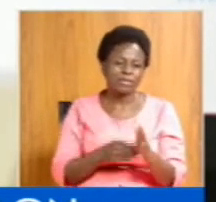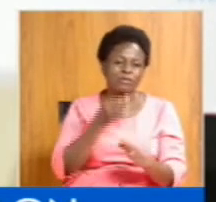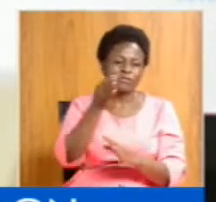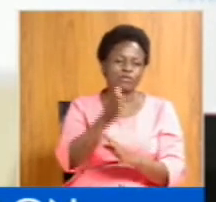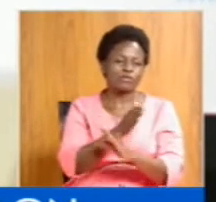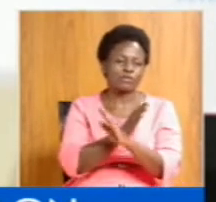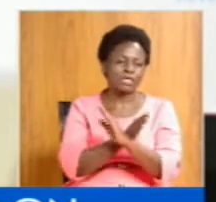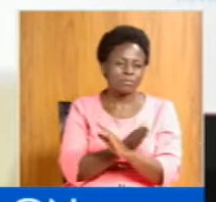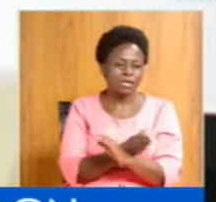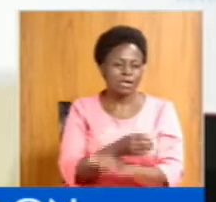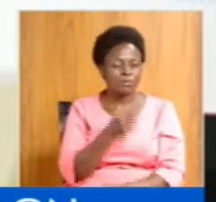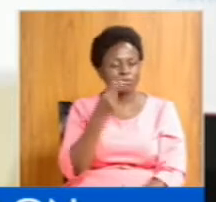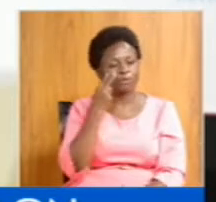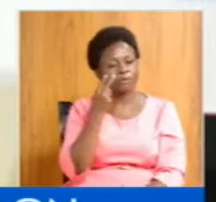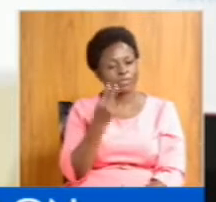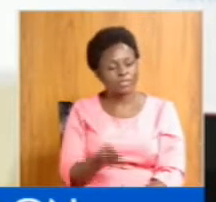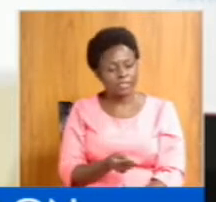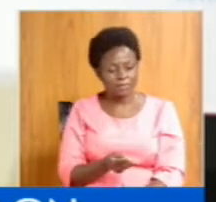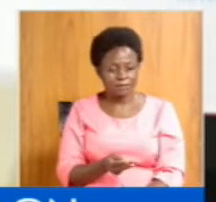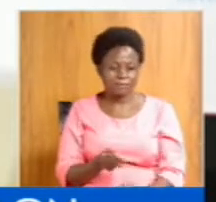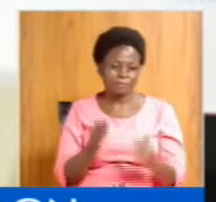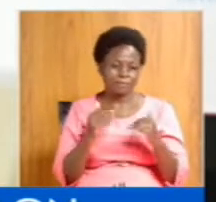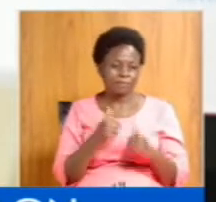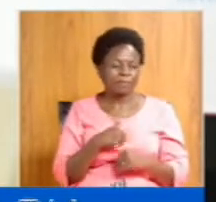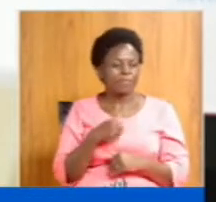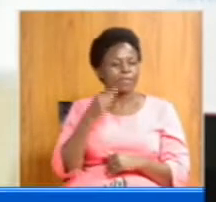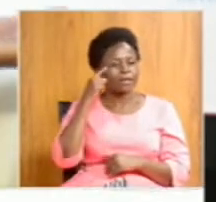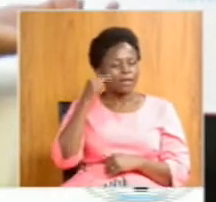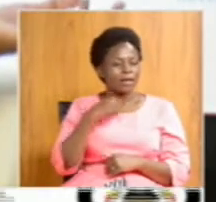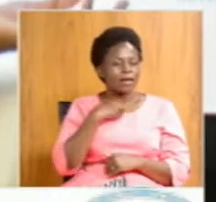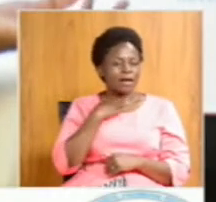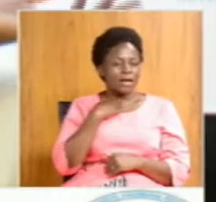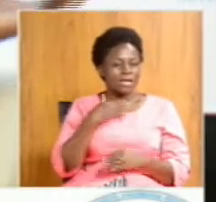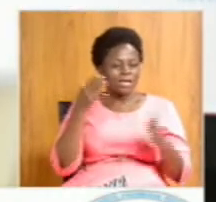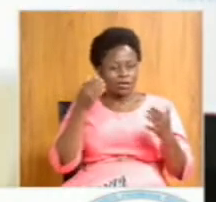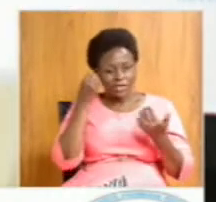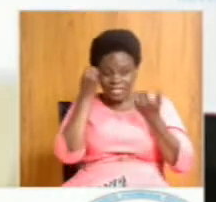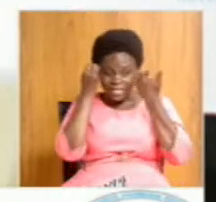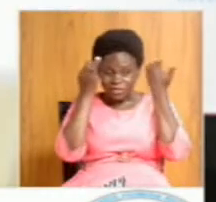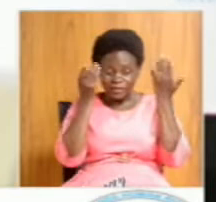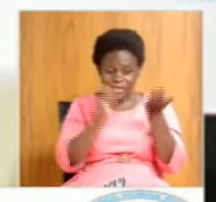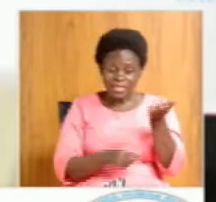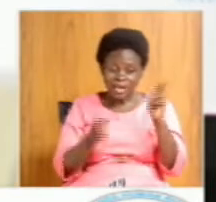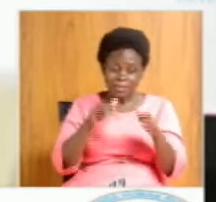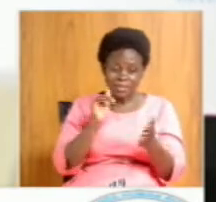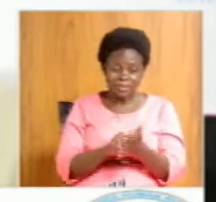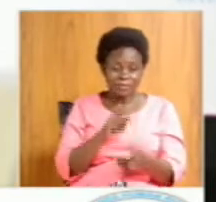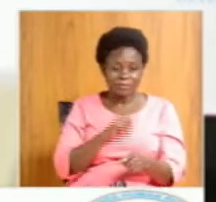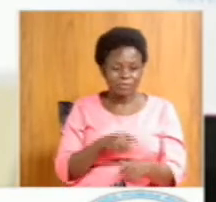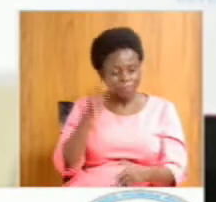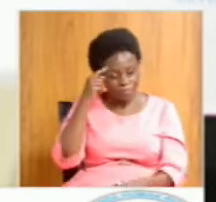Zambia is yet to be seen but that not said I think I like the great innovations that happened during that time and